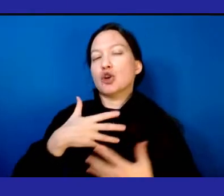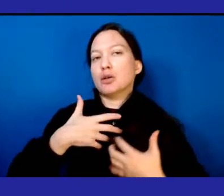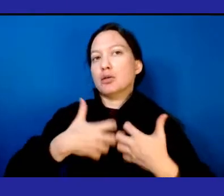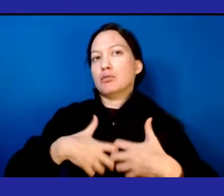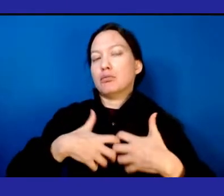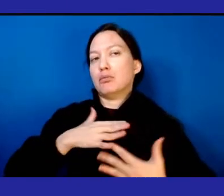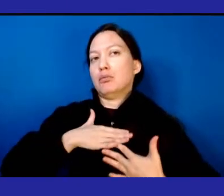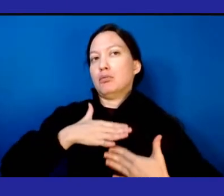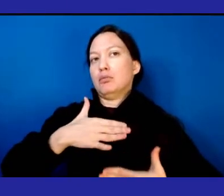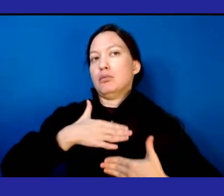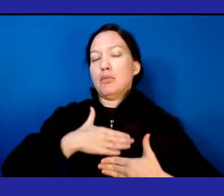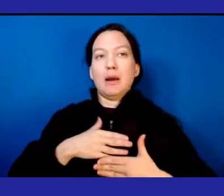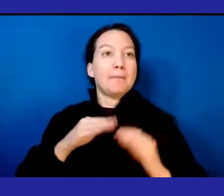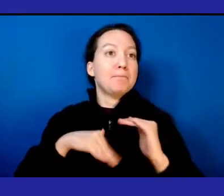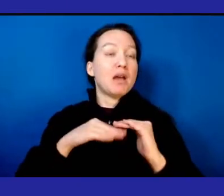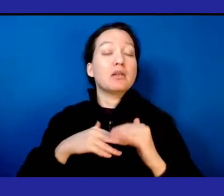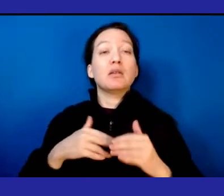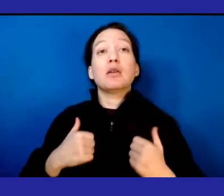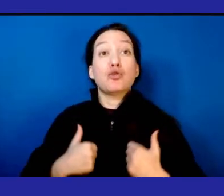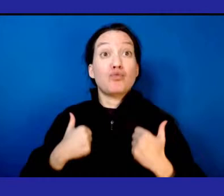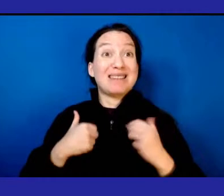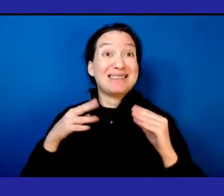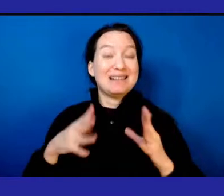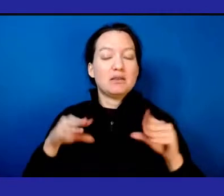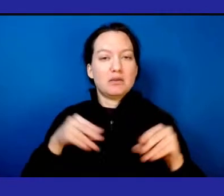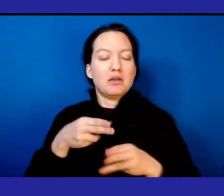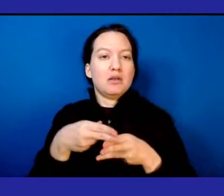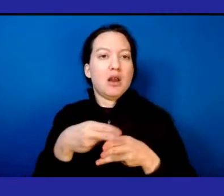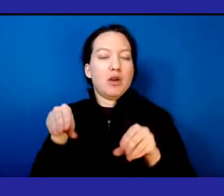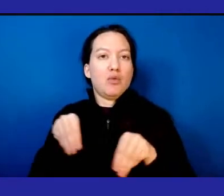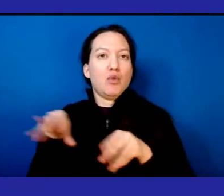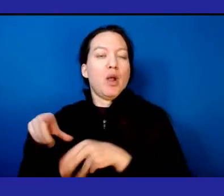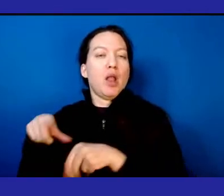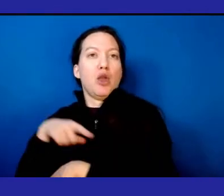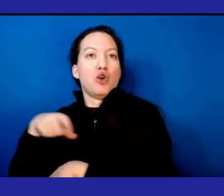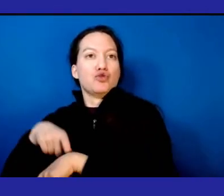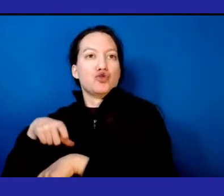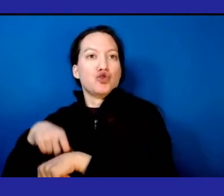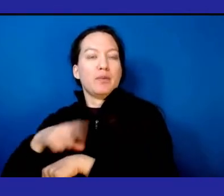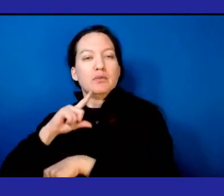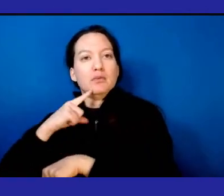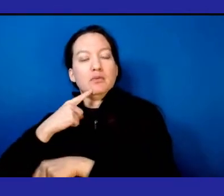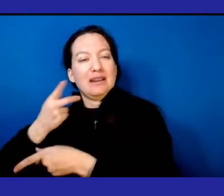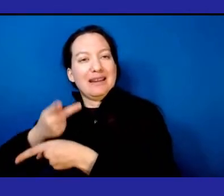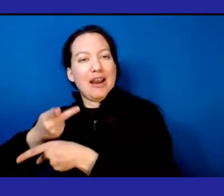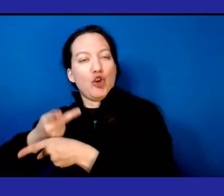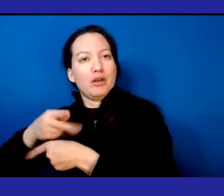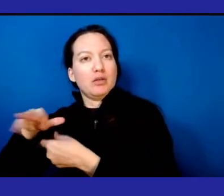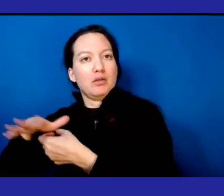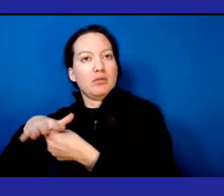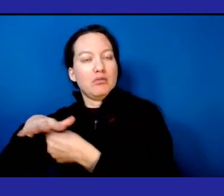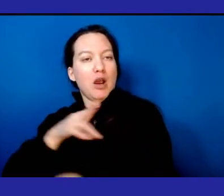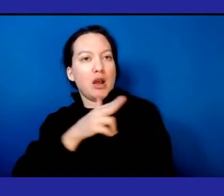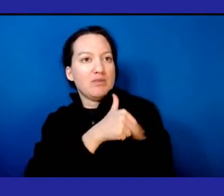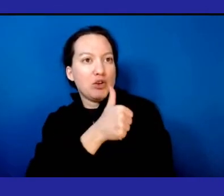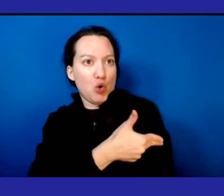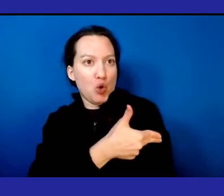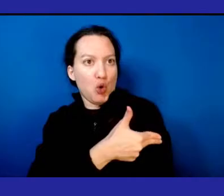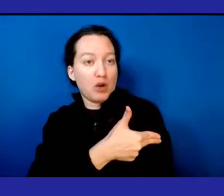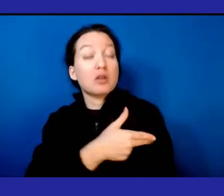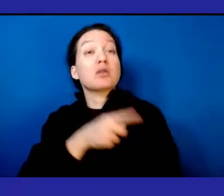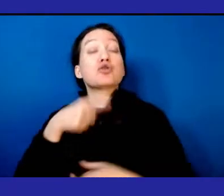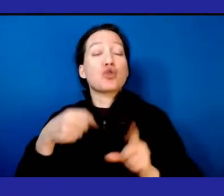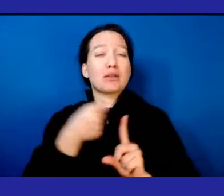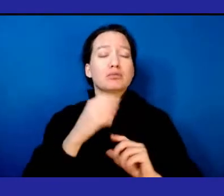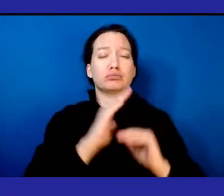Residents will be temporarily relocated to the long-term acute care hospital during the expansion